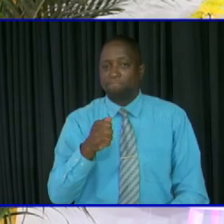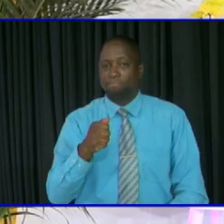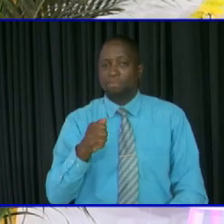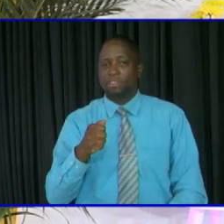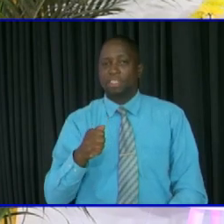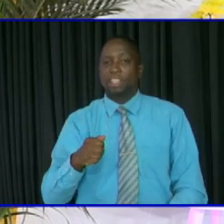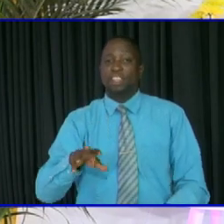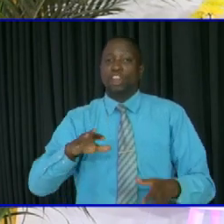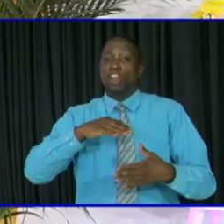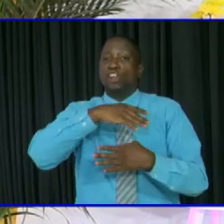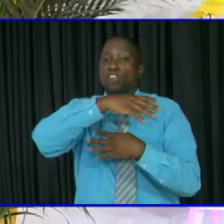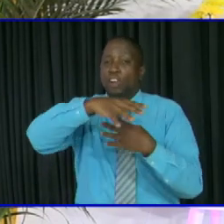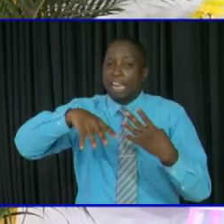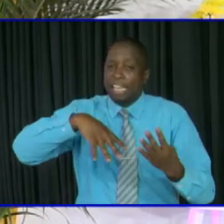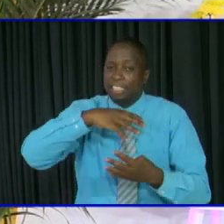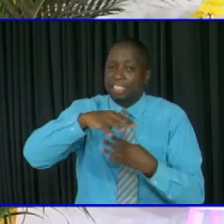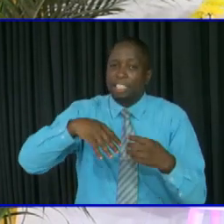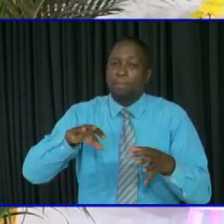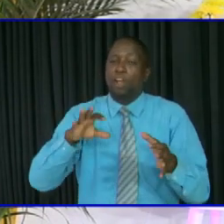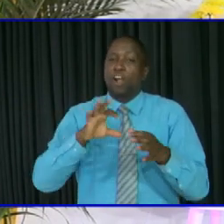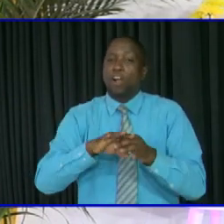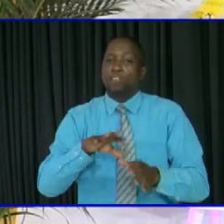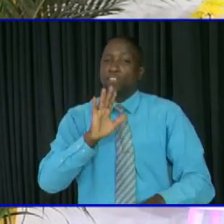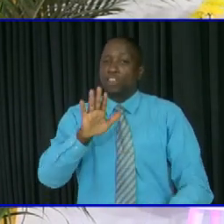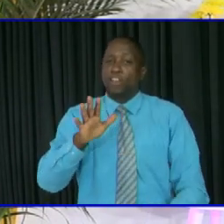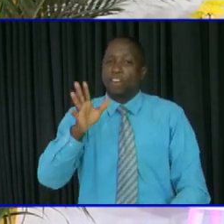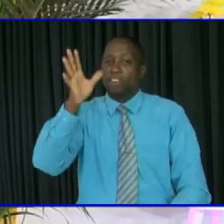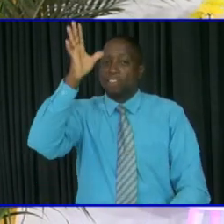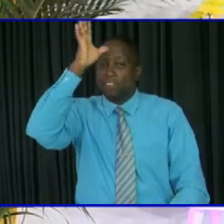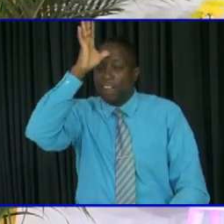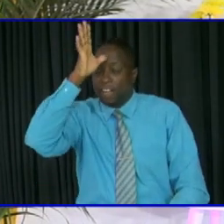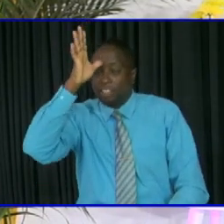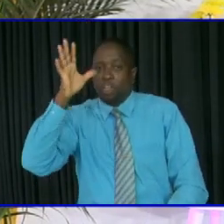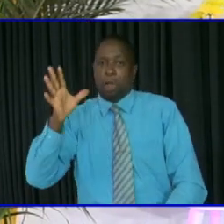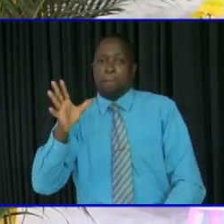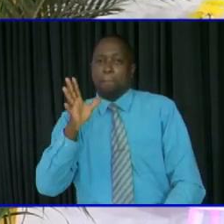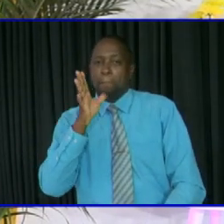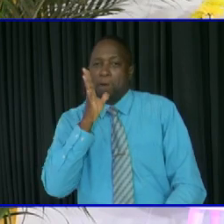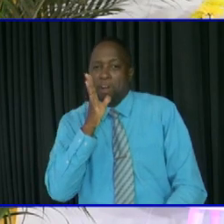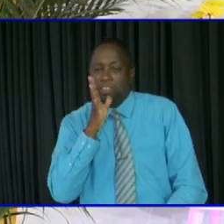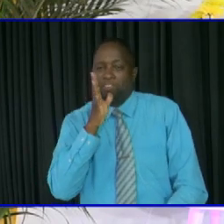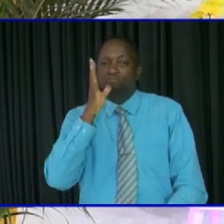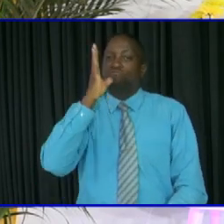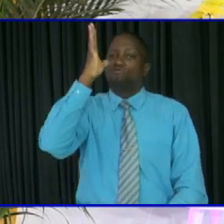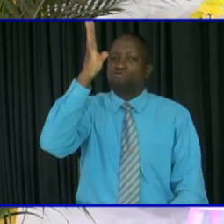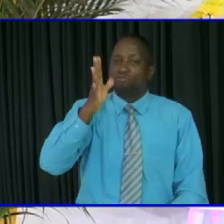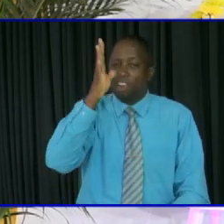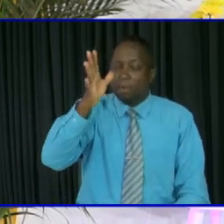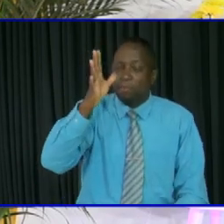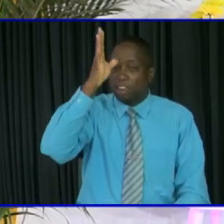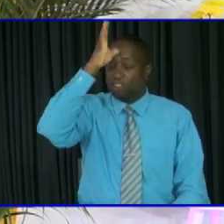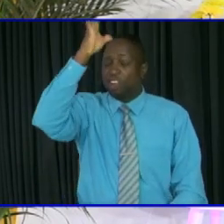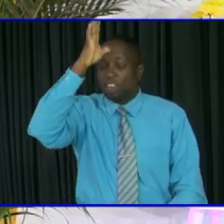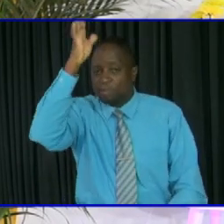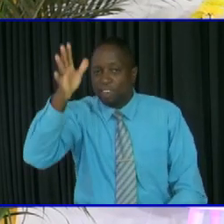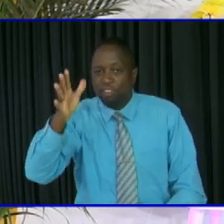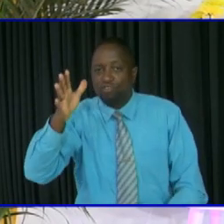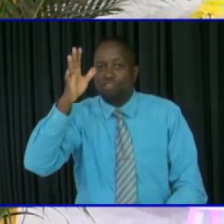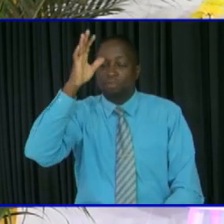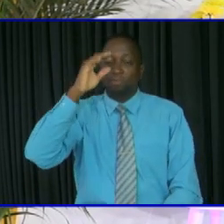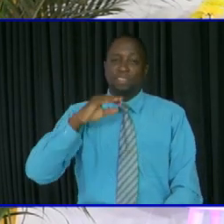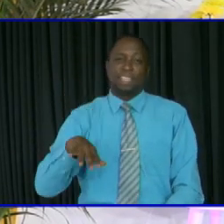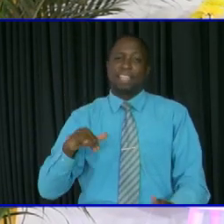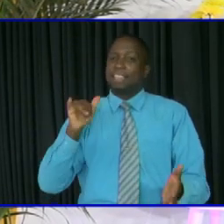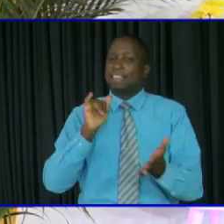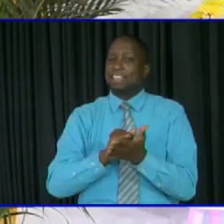the relationship of your father or your mother or your grandparents or your great-grandparents,